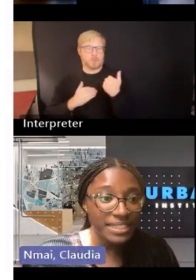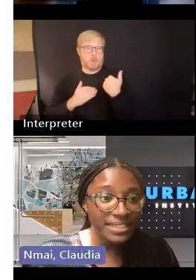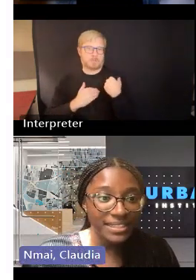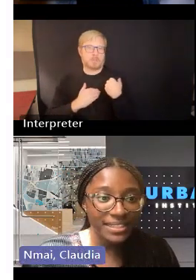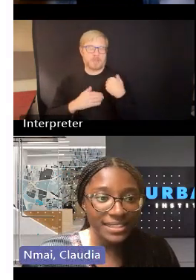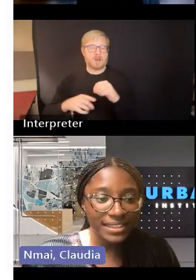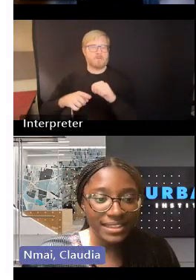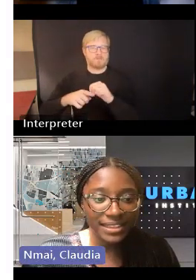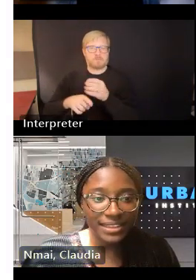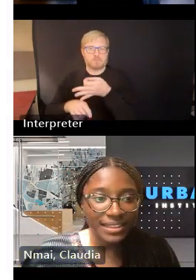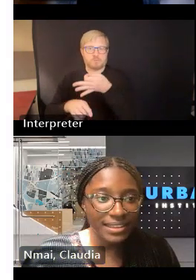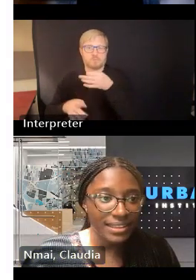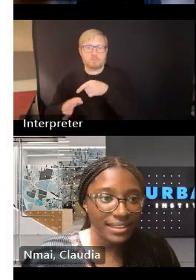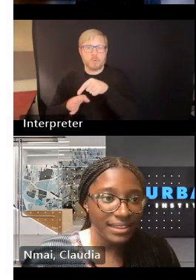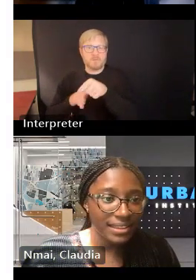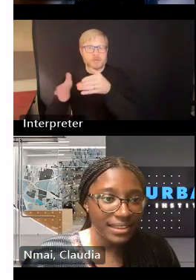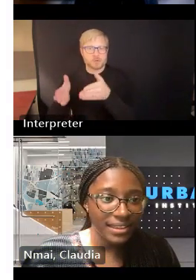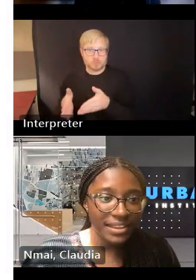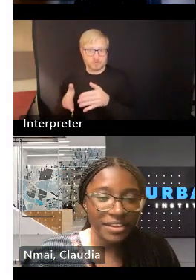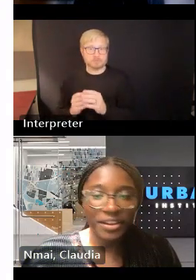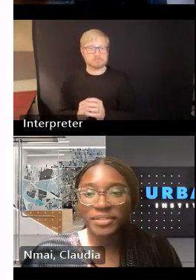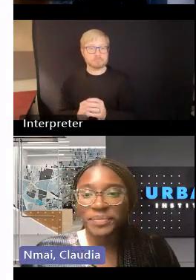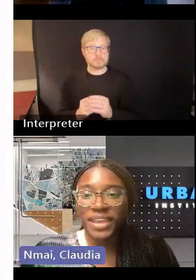Next slide, please.